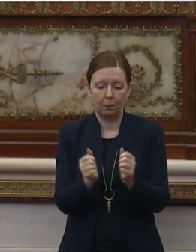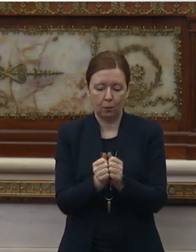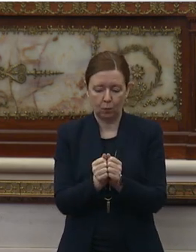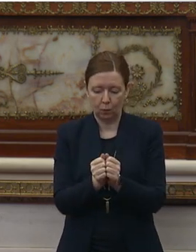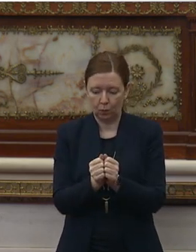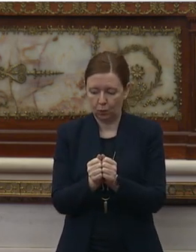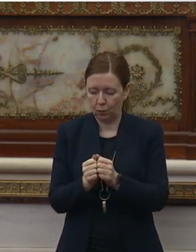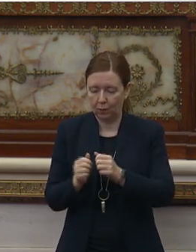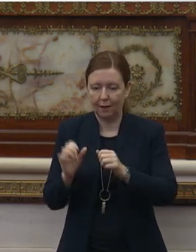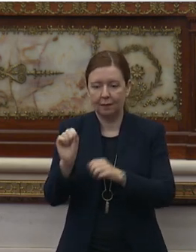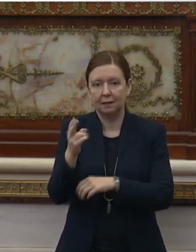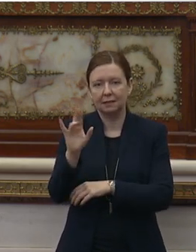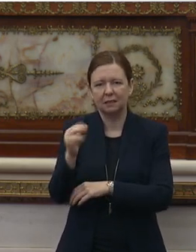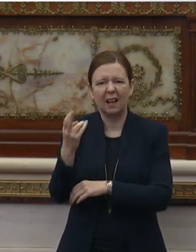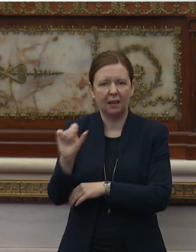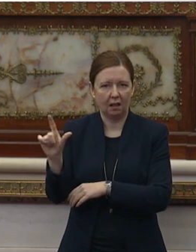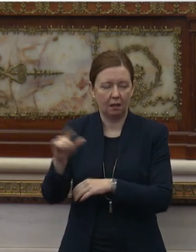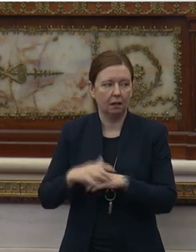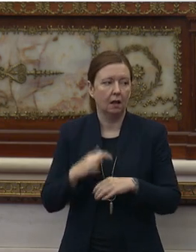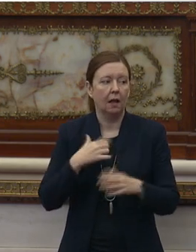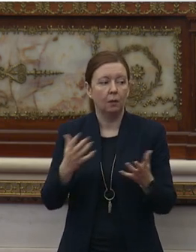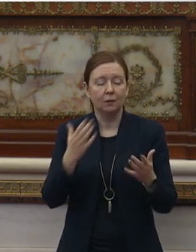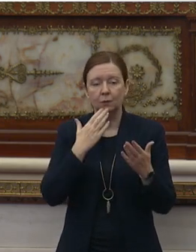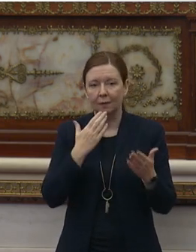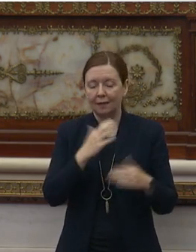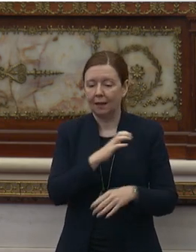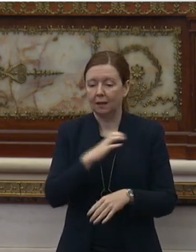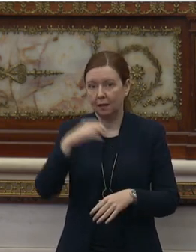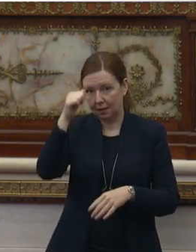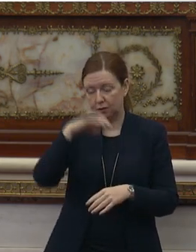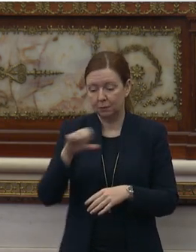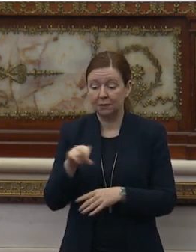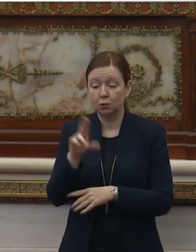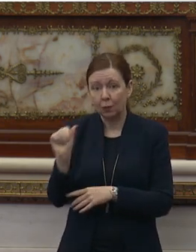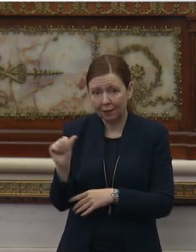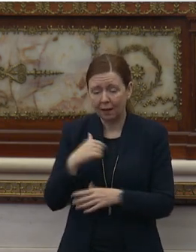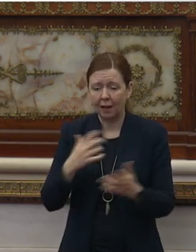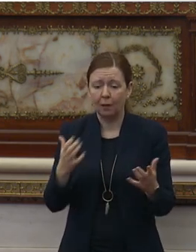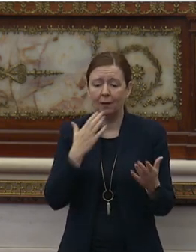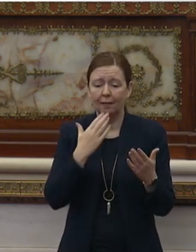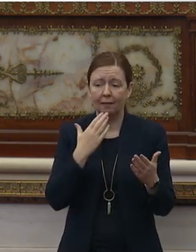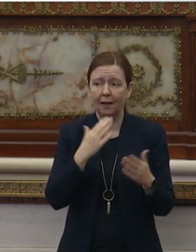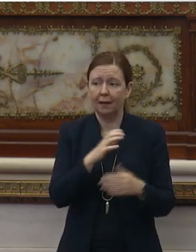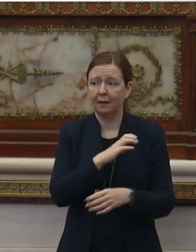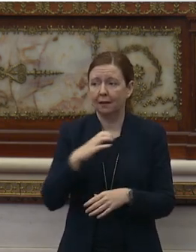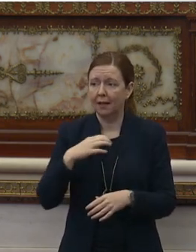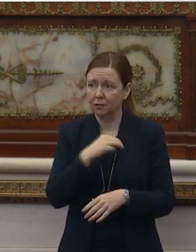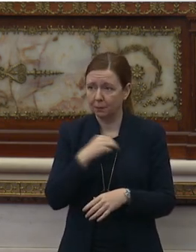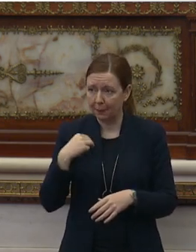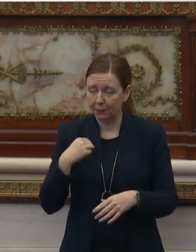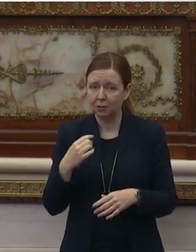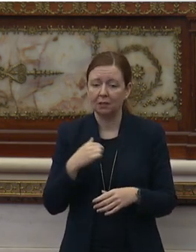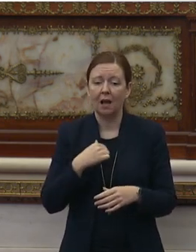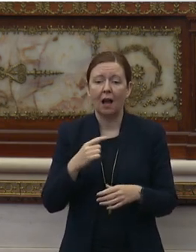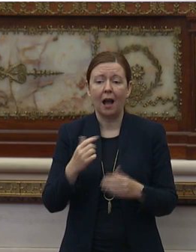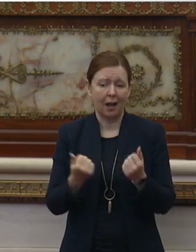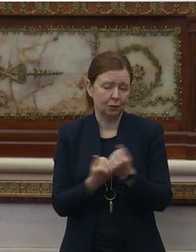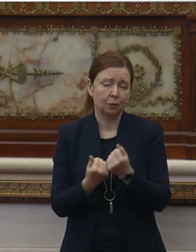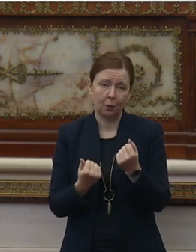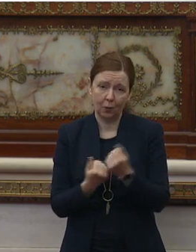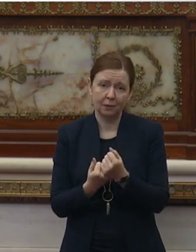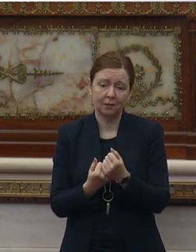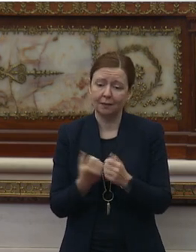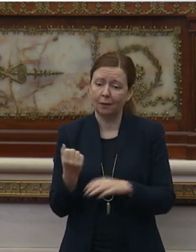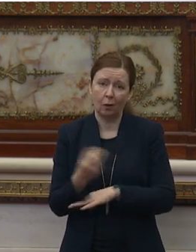I'm with Society Hill. I want to thank Councilman Squilla, and I want to thank the council members, and I do support